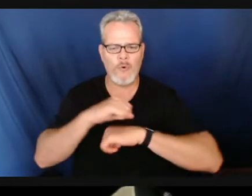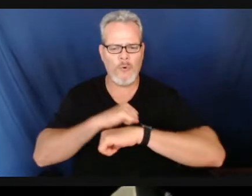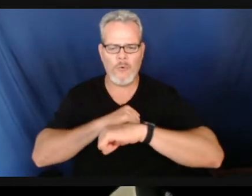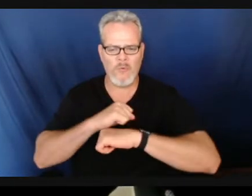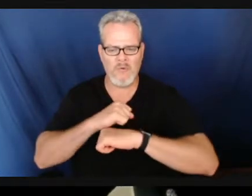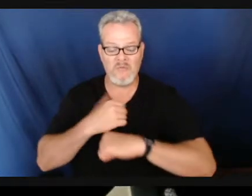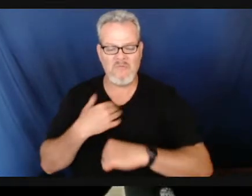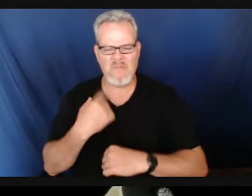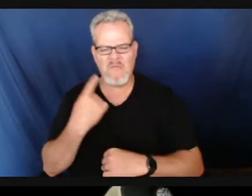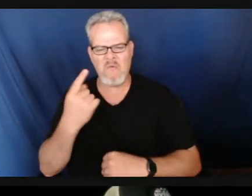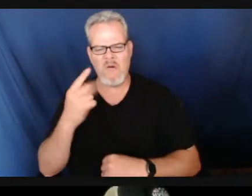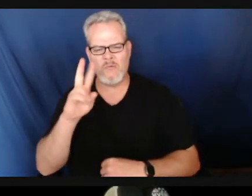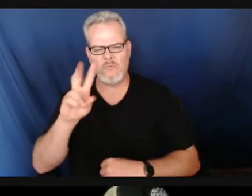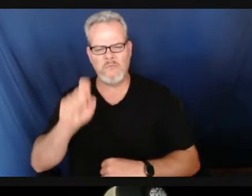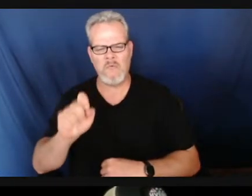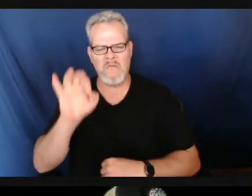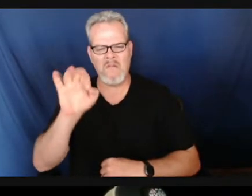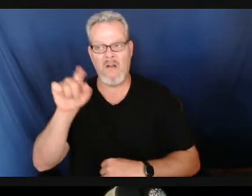Nothing unusual there.